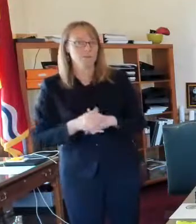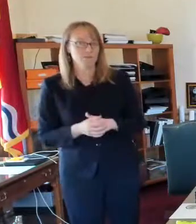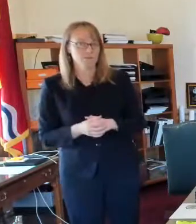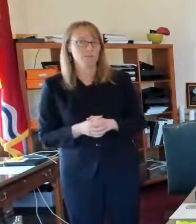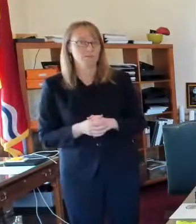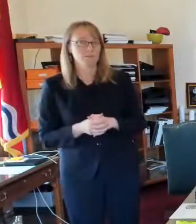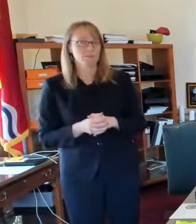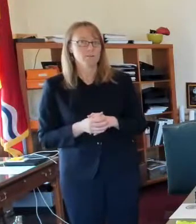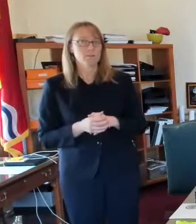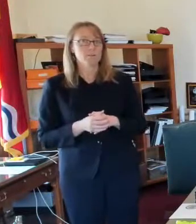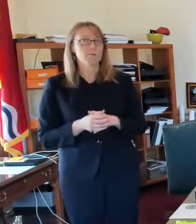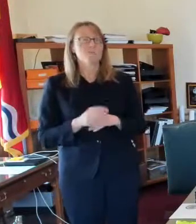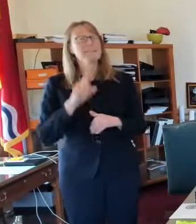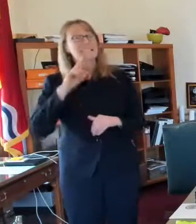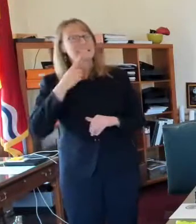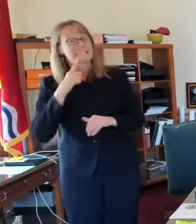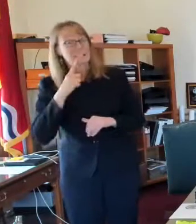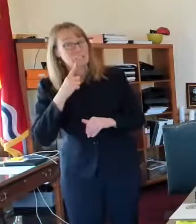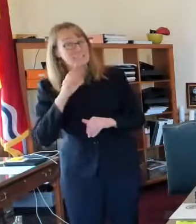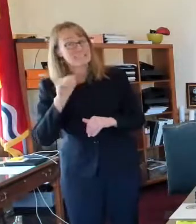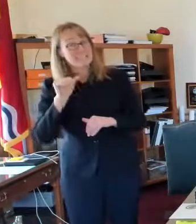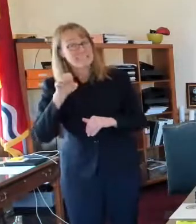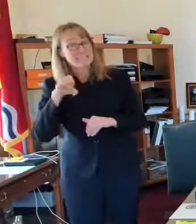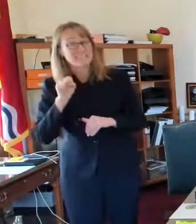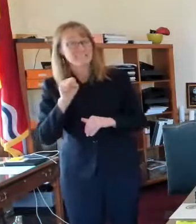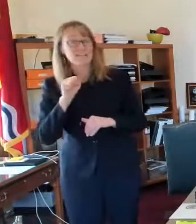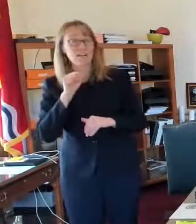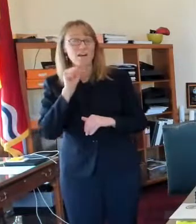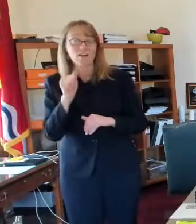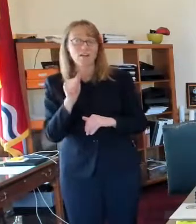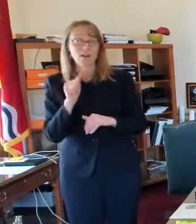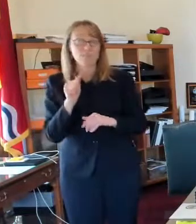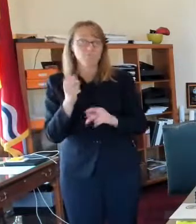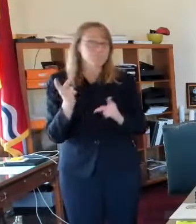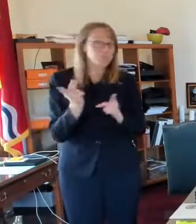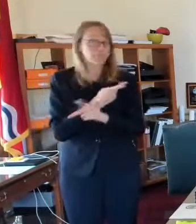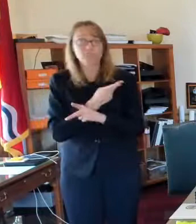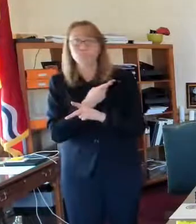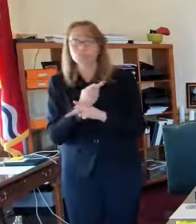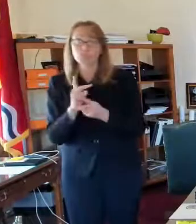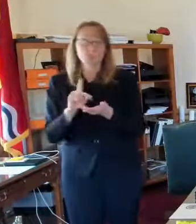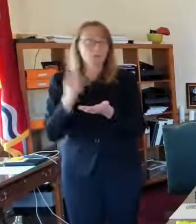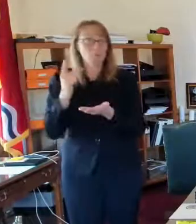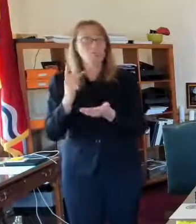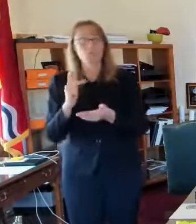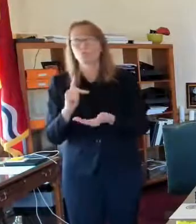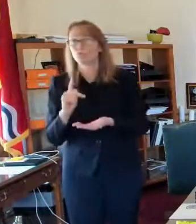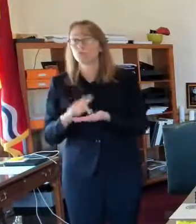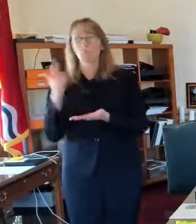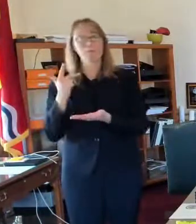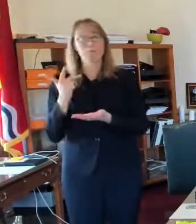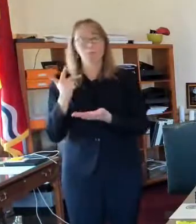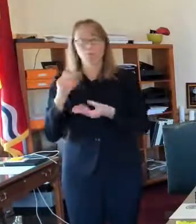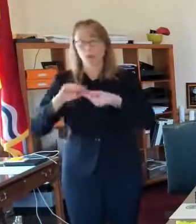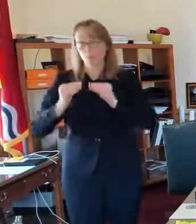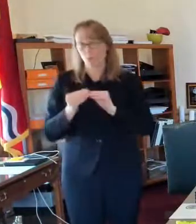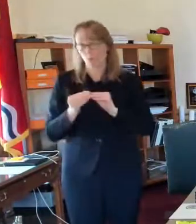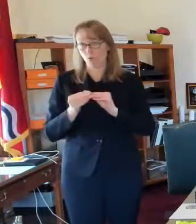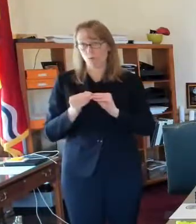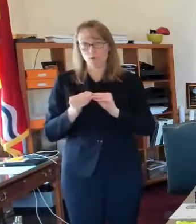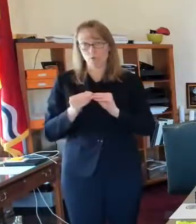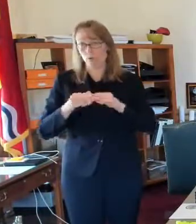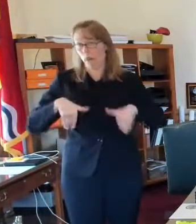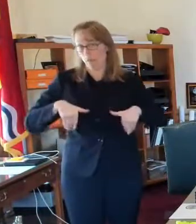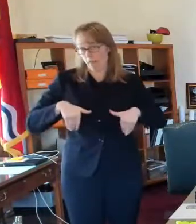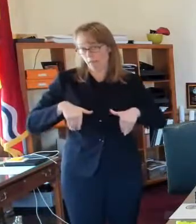situations are not up as much, but we know that often it takes a few days or a little while